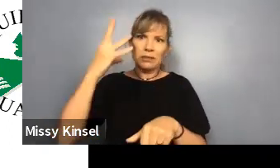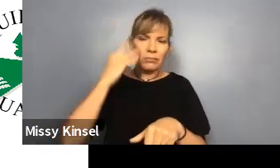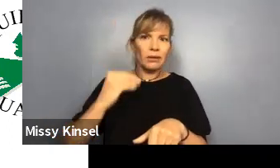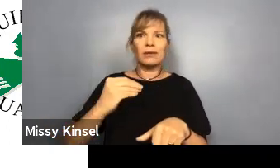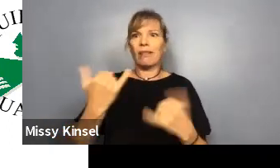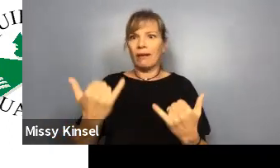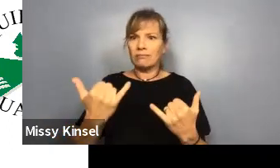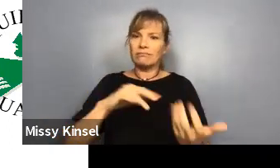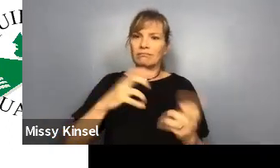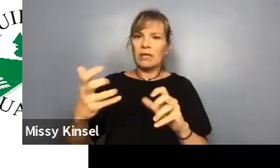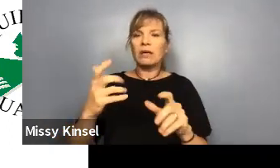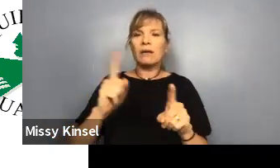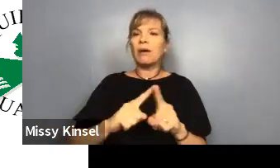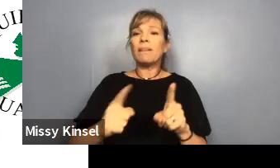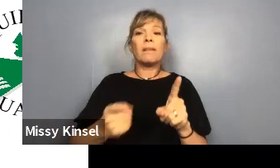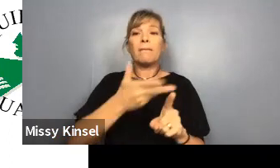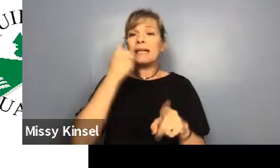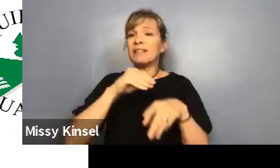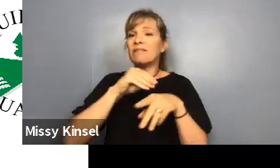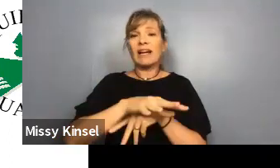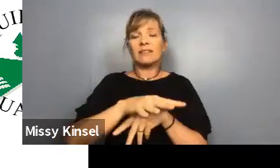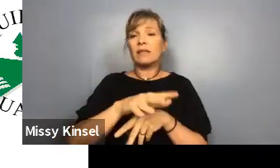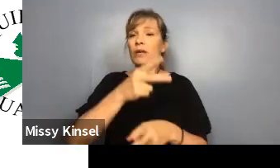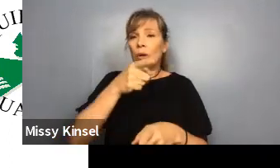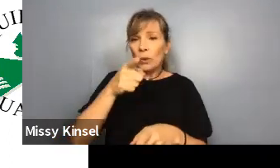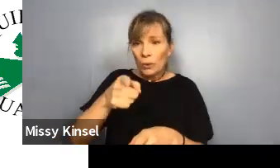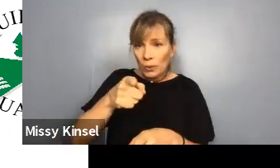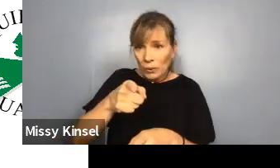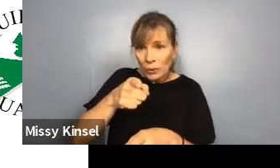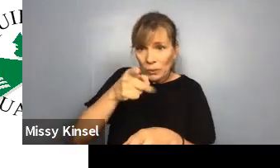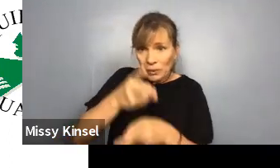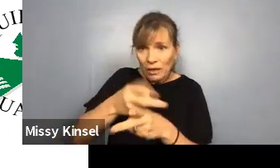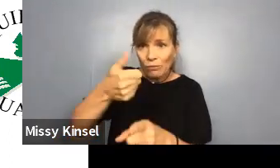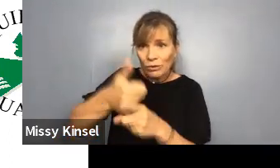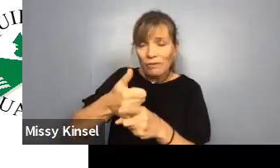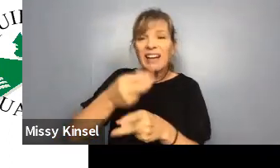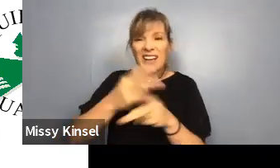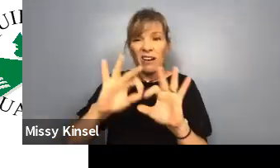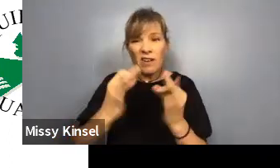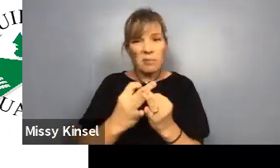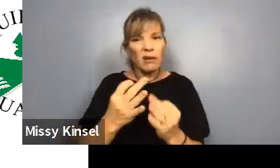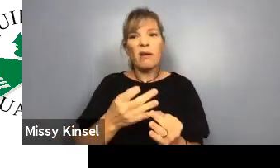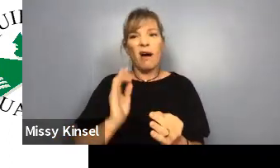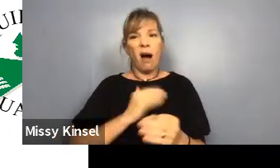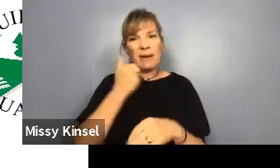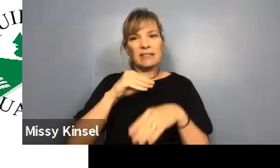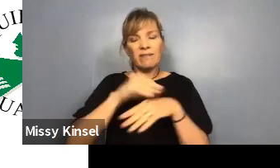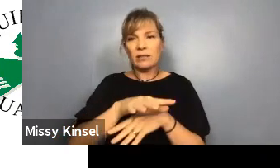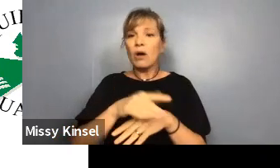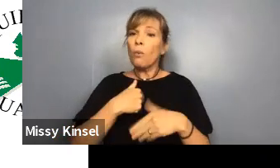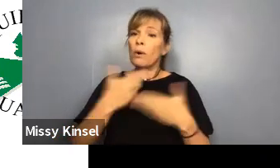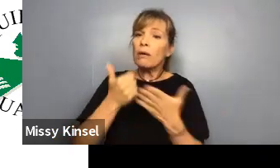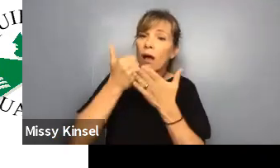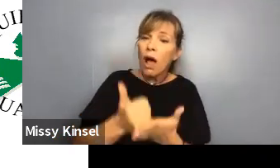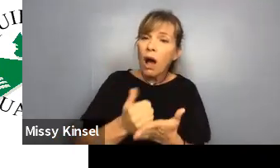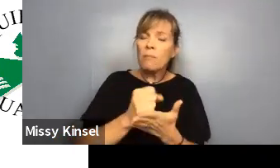foremost, best advice we can give is to take care of you and yourself and your family. We are here to help you if you have